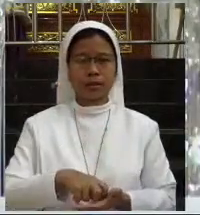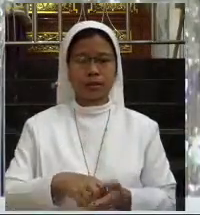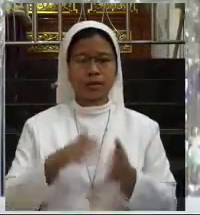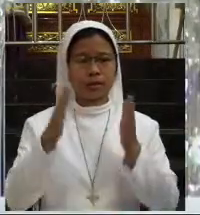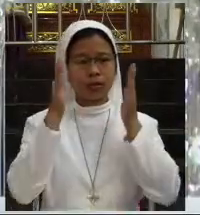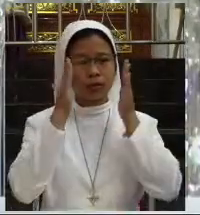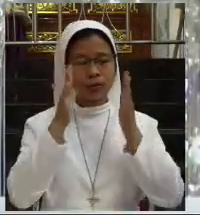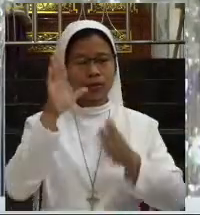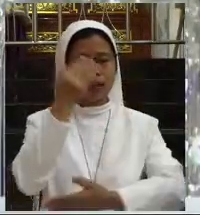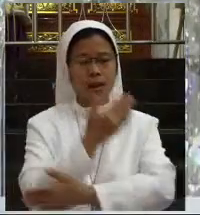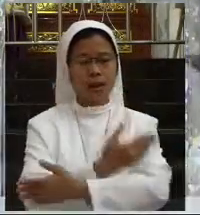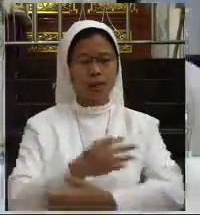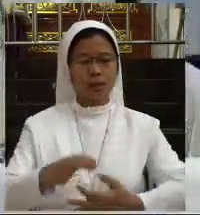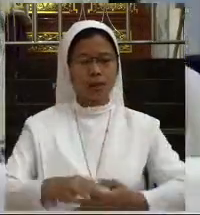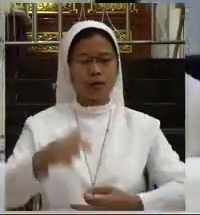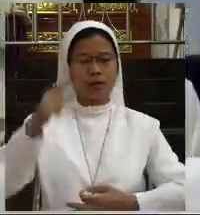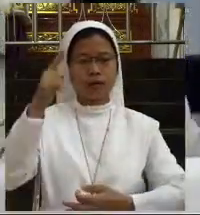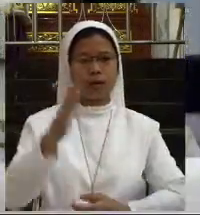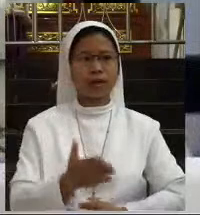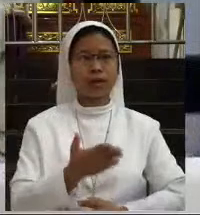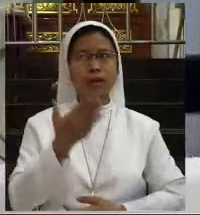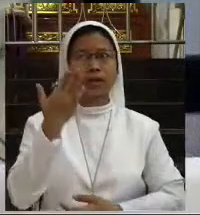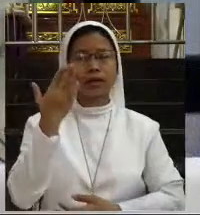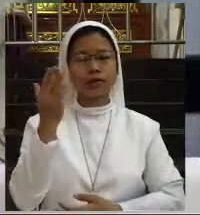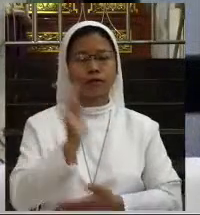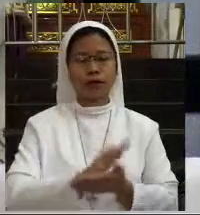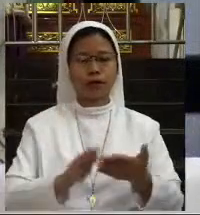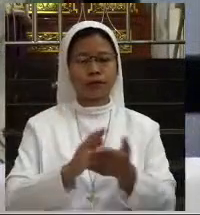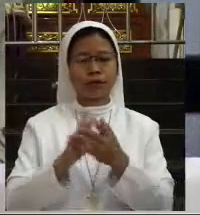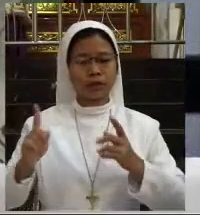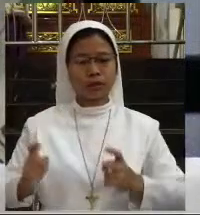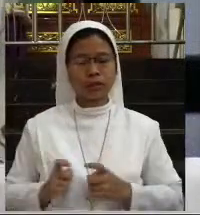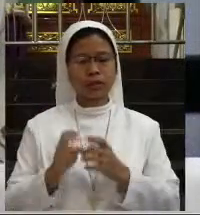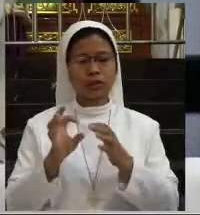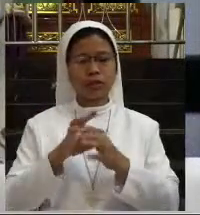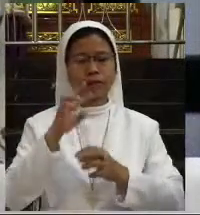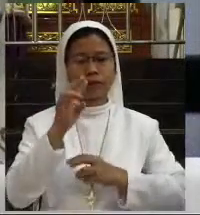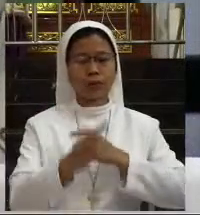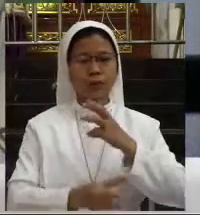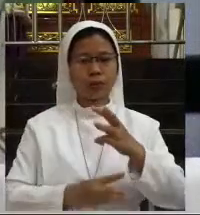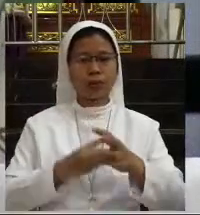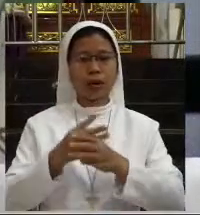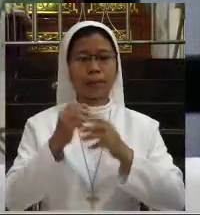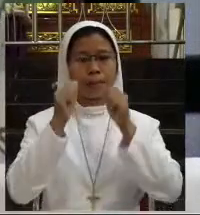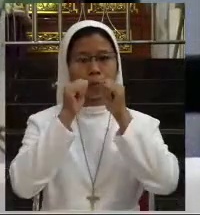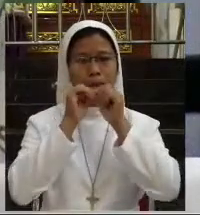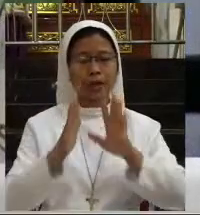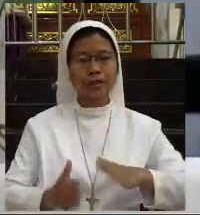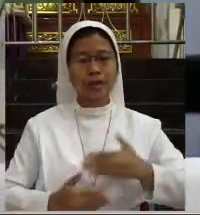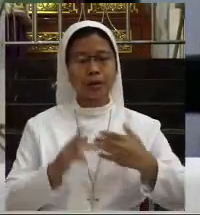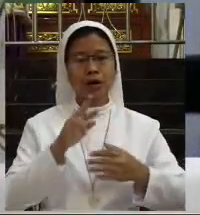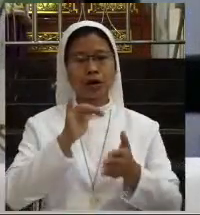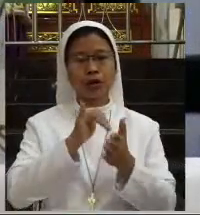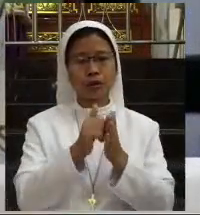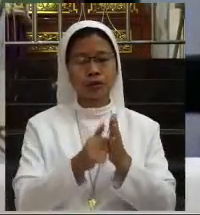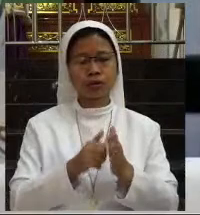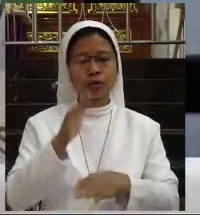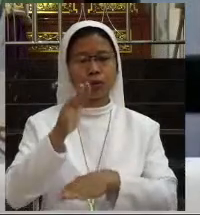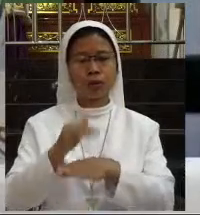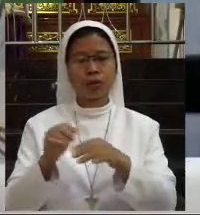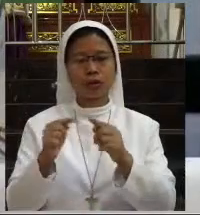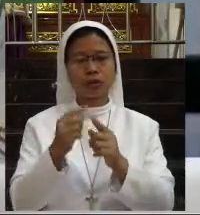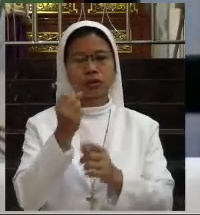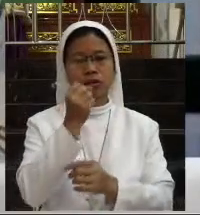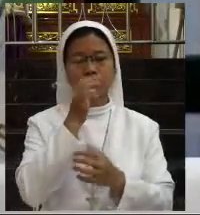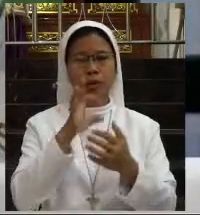Behold the Lamb of God, behold him who takes away the sins of the world. Blessed are those called to the